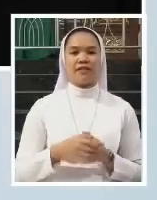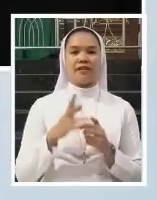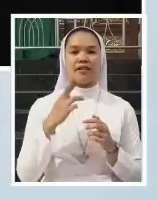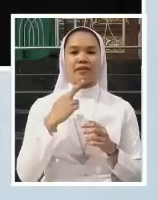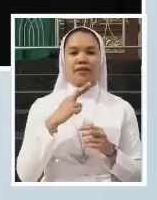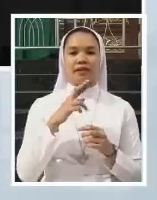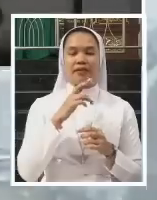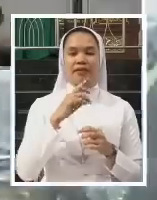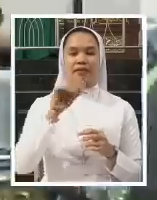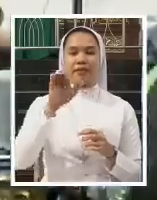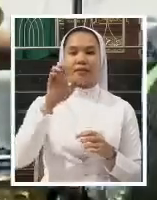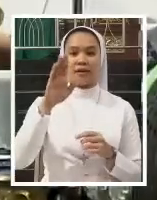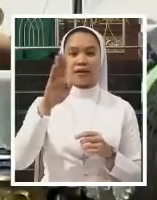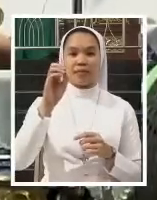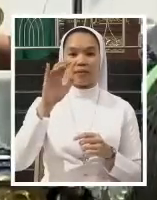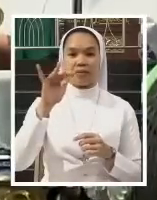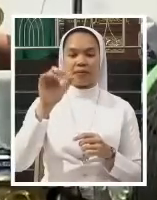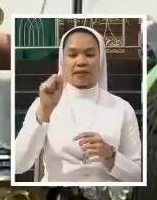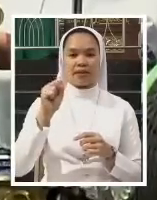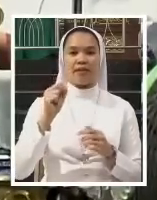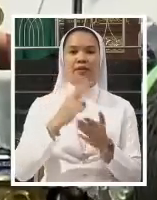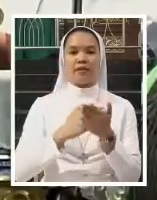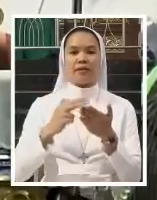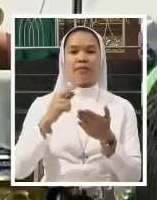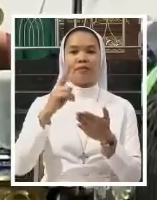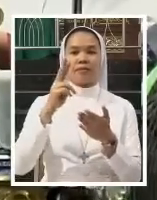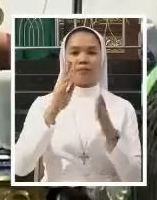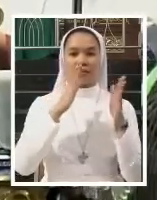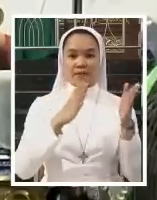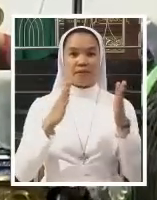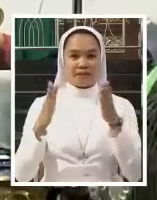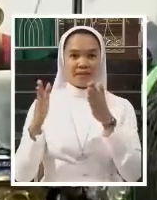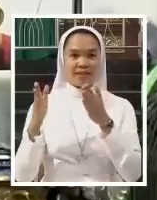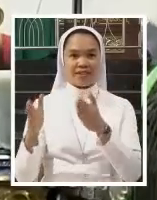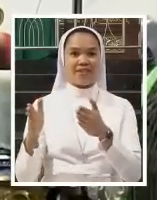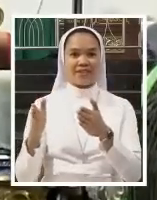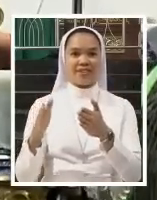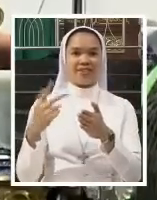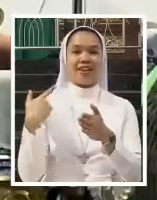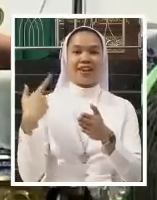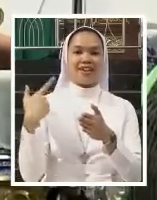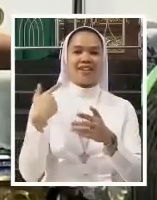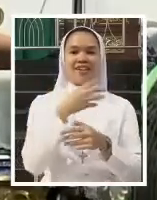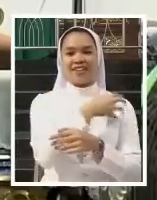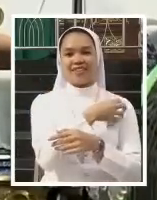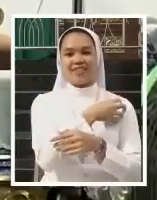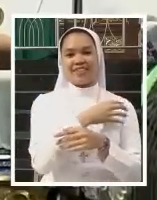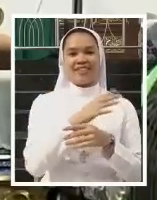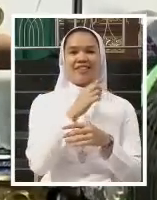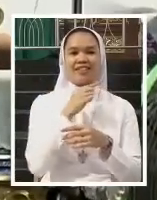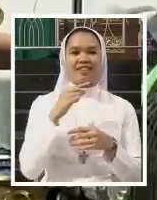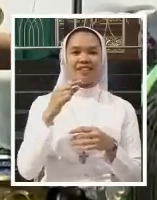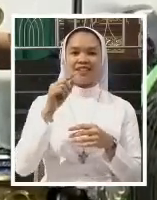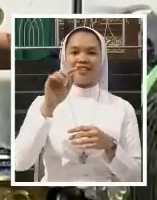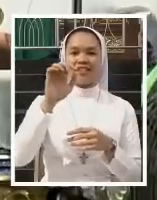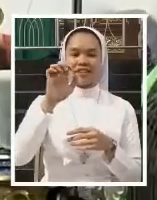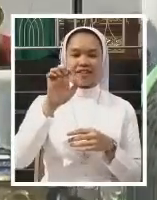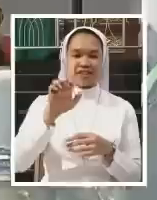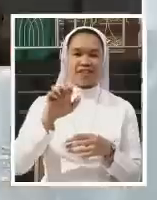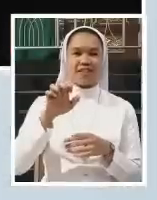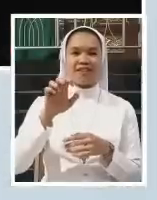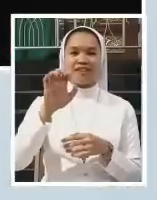Reverend Father Eric Bubis, Rector, Holy Rosary Preparatory Seminary, San Jose, Camarines Sur.